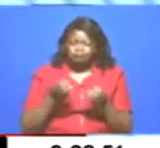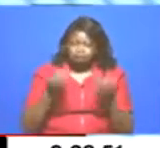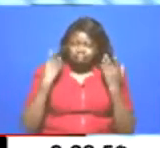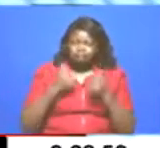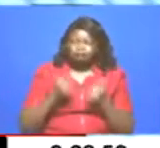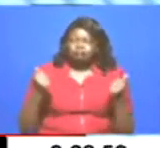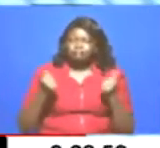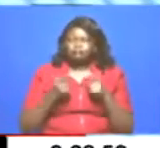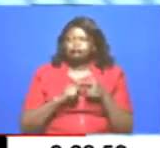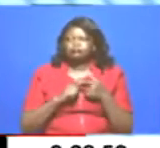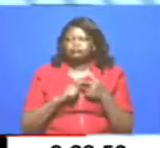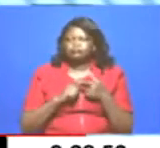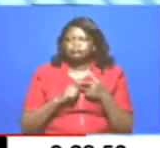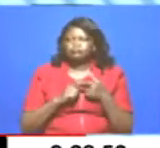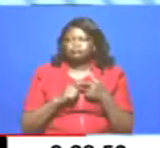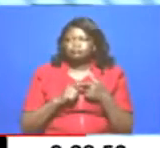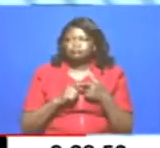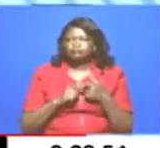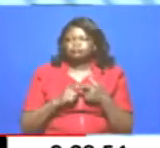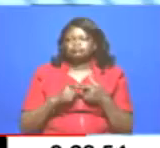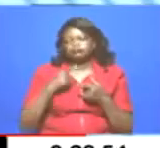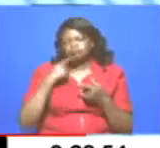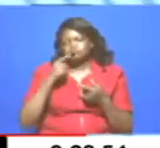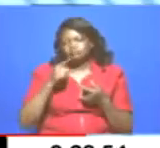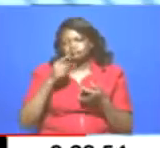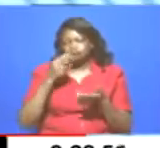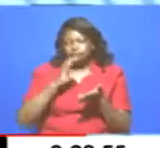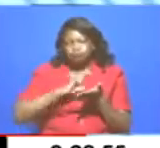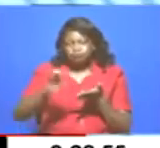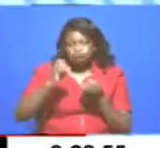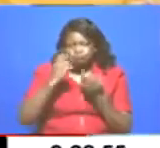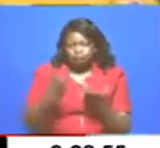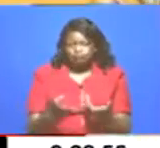alafu tuone tukatenga pesa namna gani.